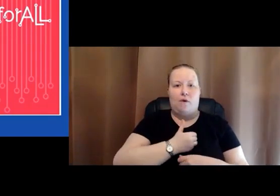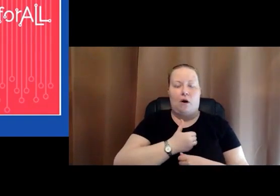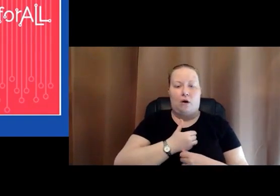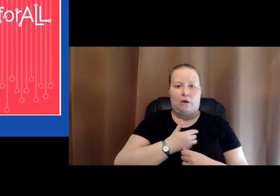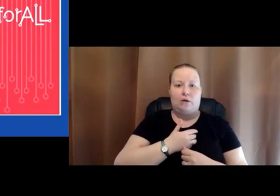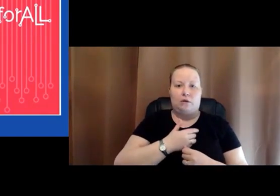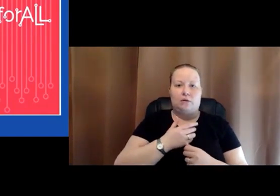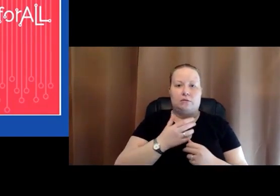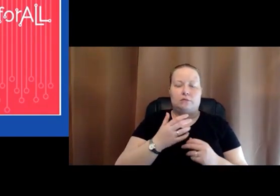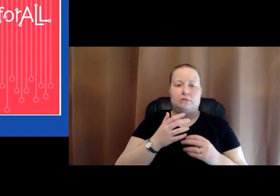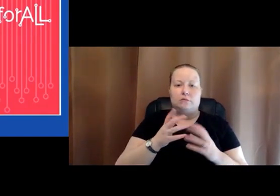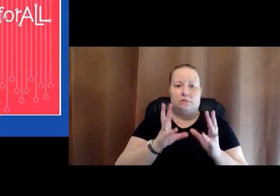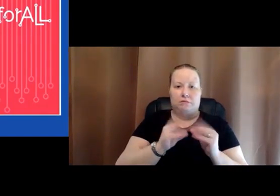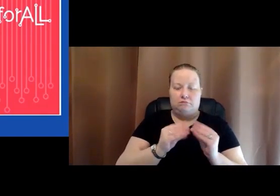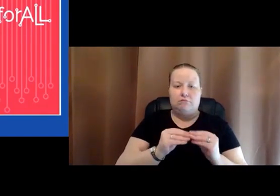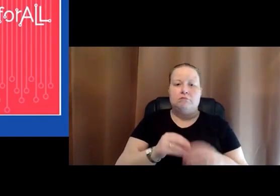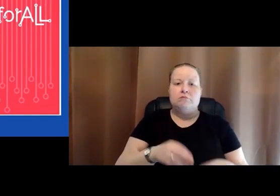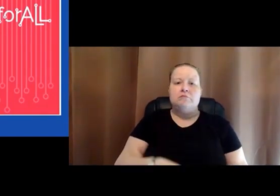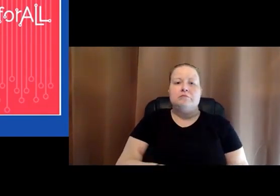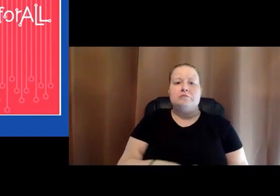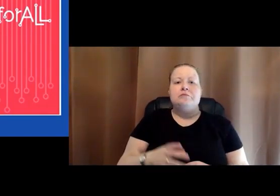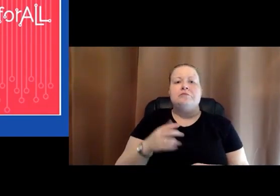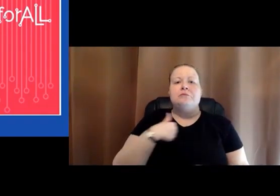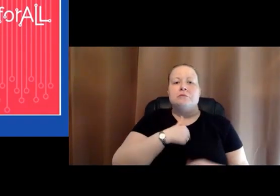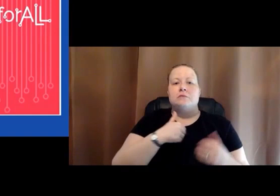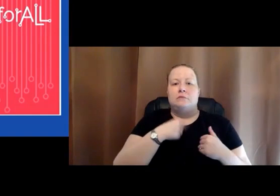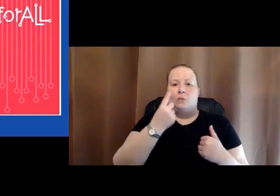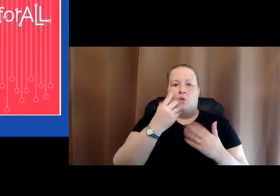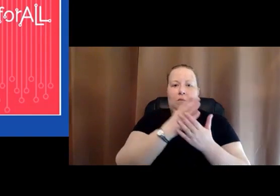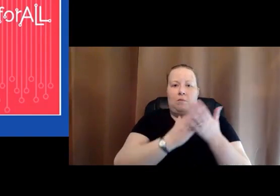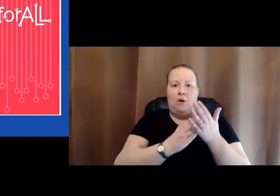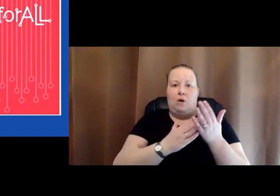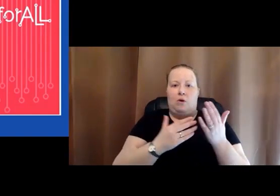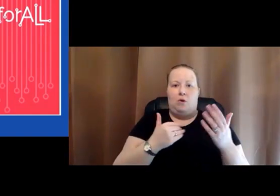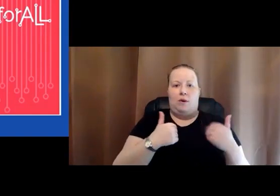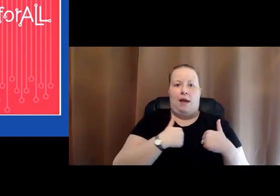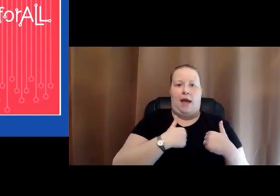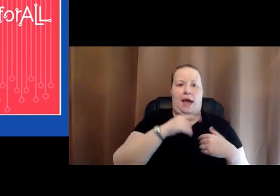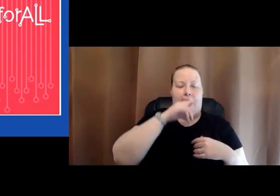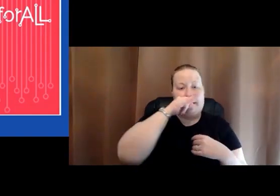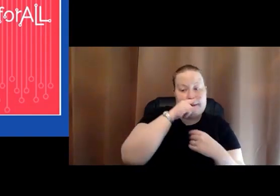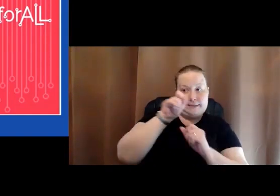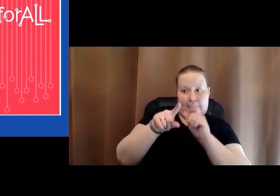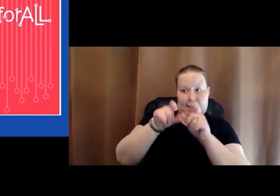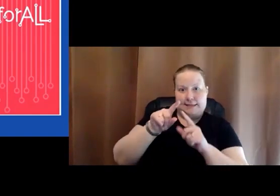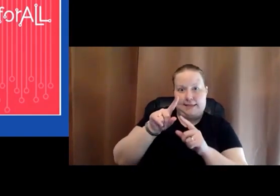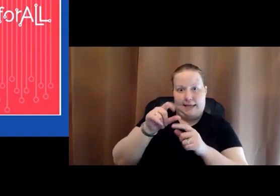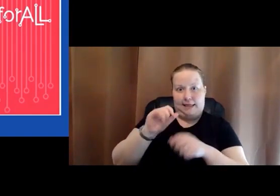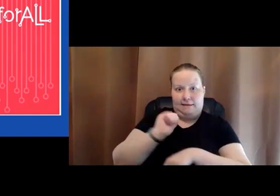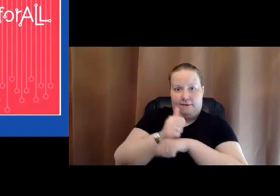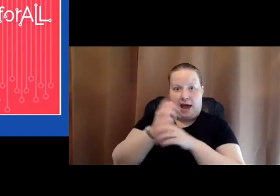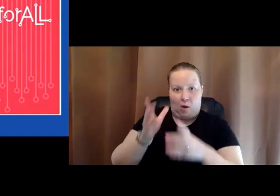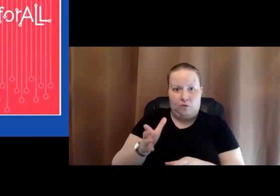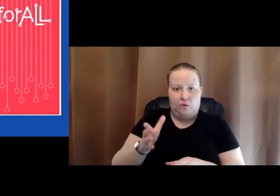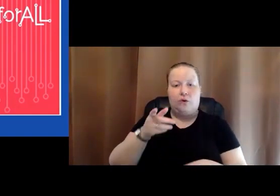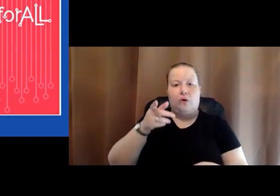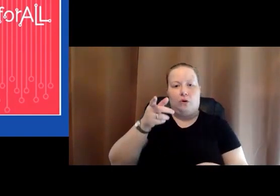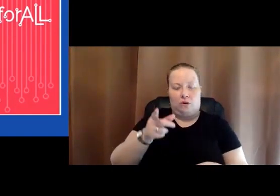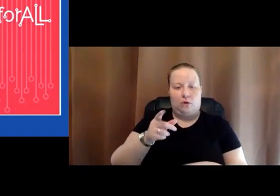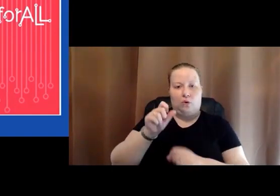the event where we had kids asking Mitch Resnick, the founder of Scratch, questions